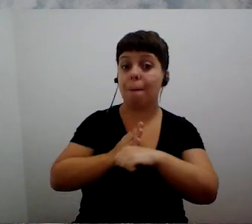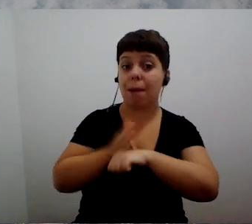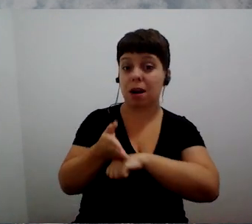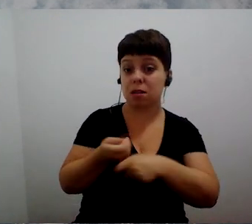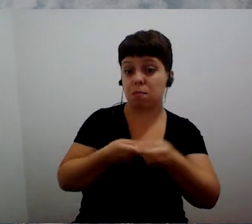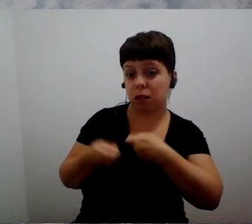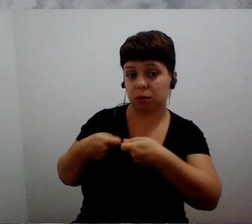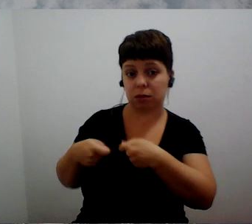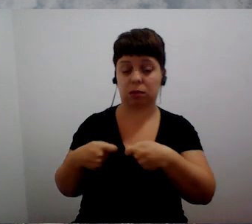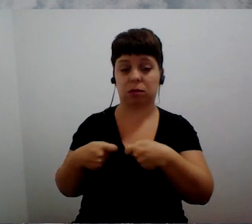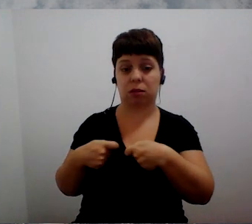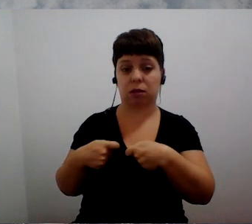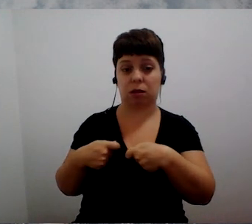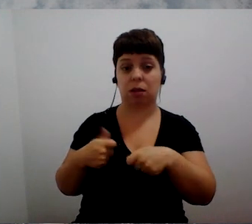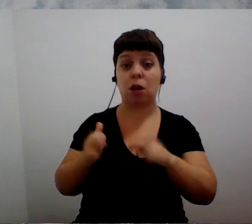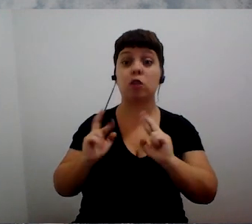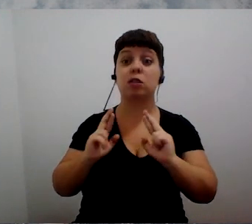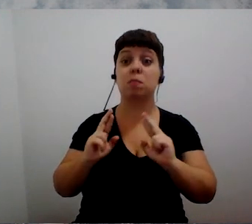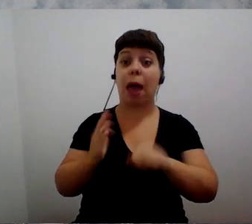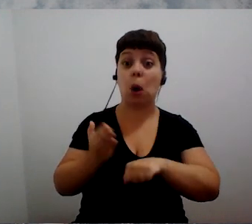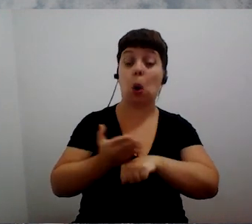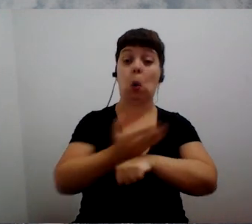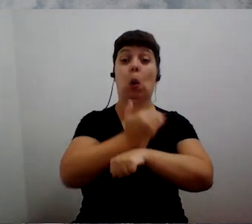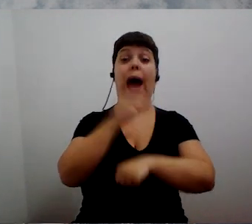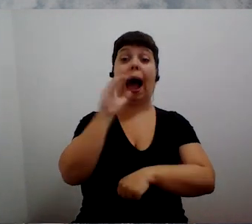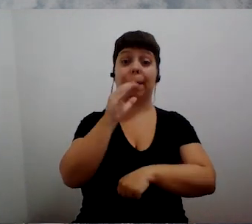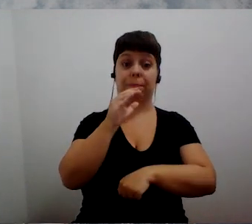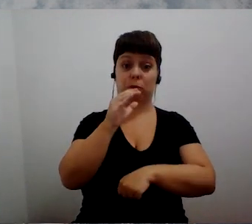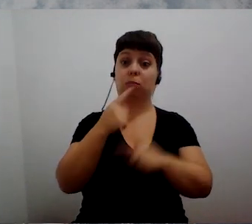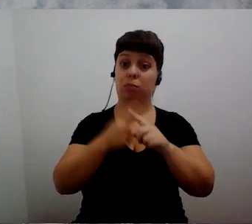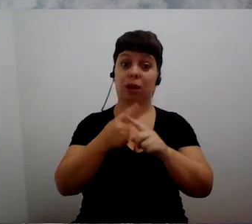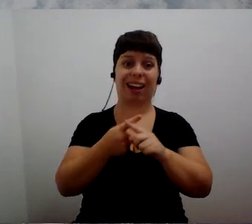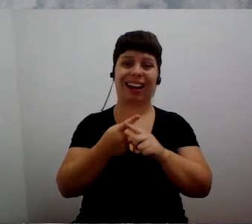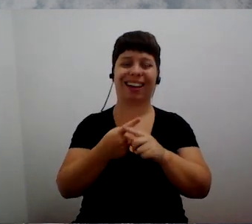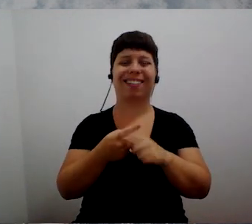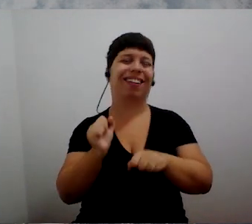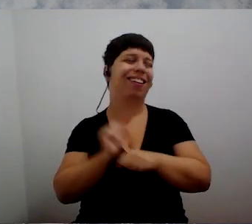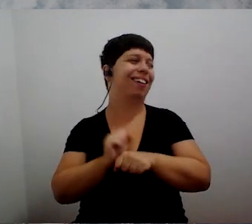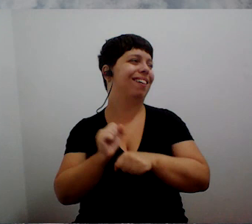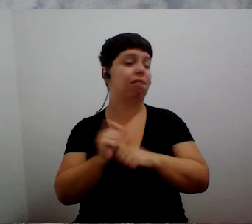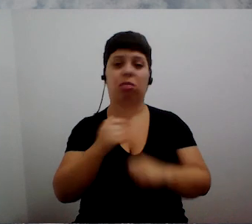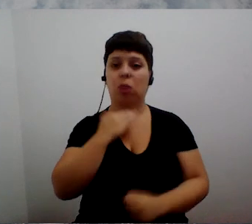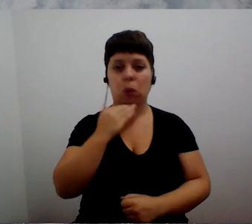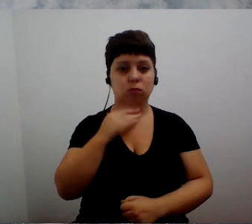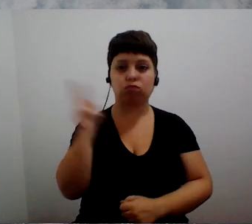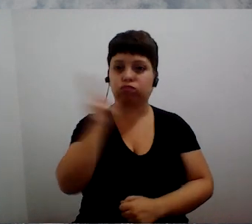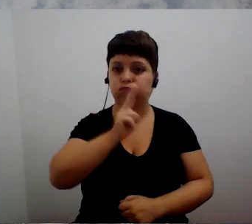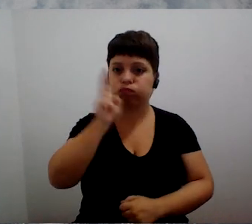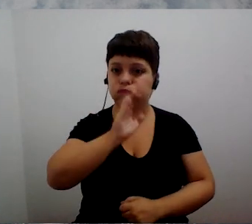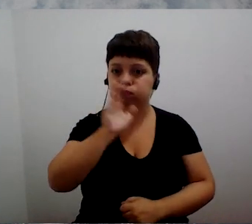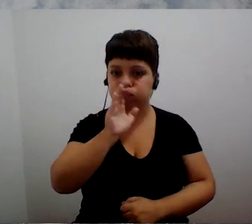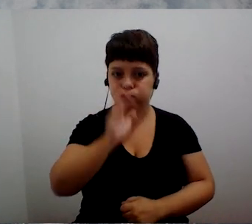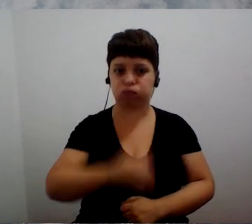think Brazil agrees with that, and is part of the negotiations. And I hope it comes sooner than later. We are really in